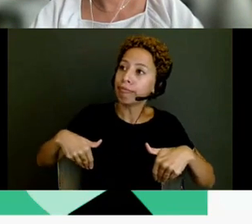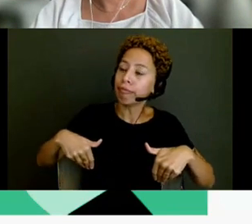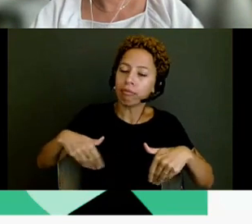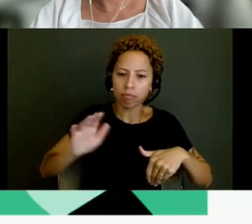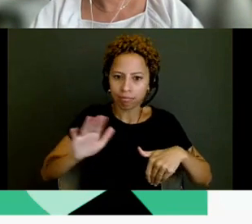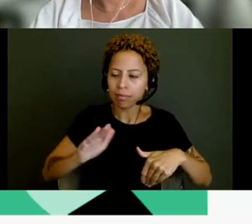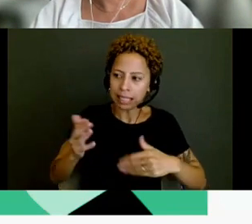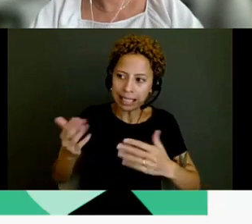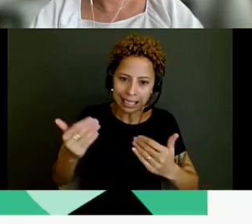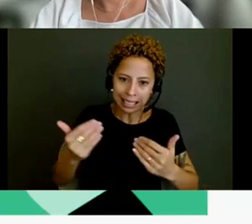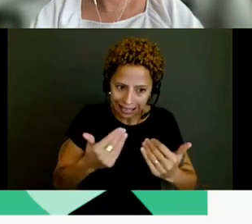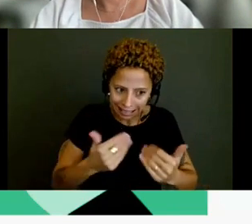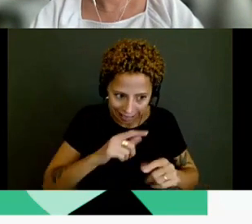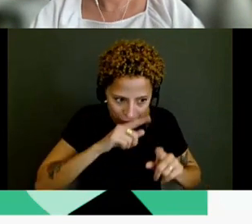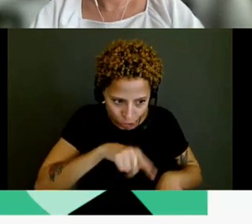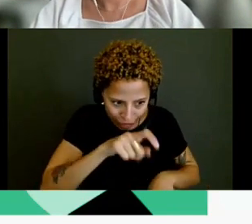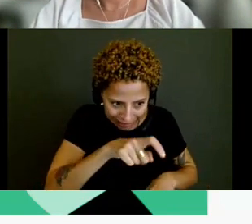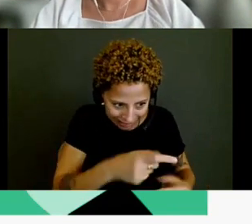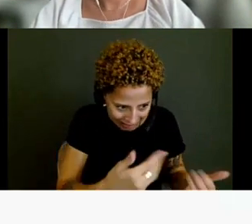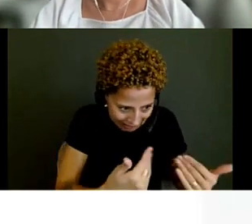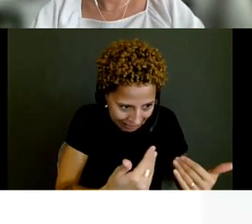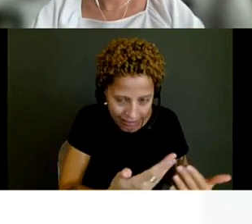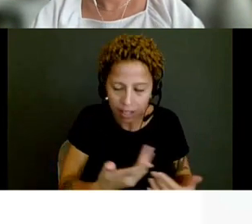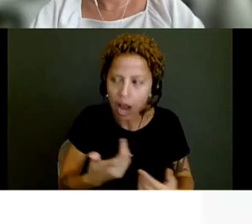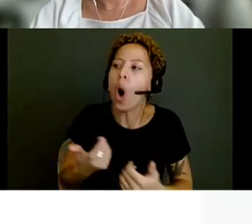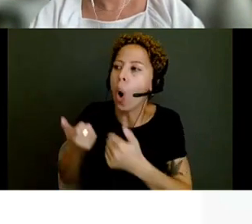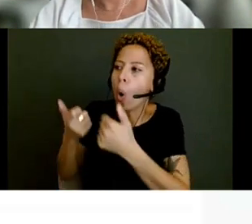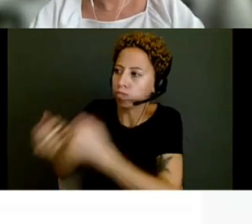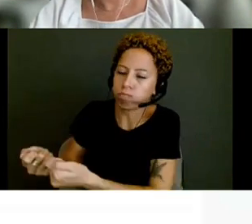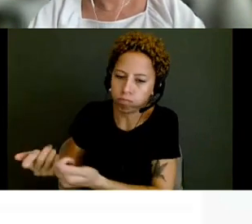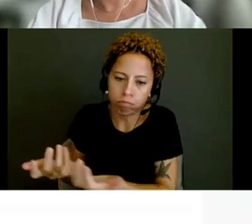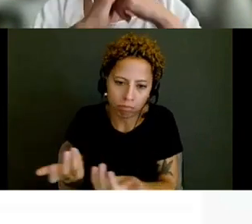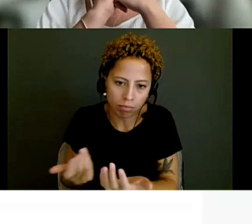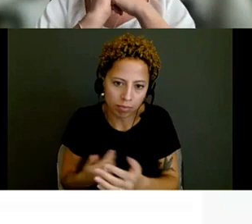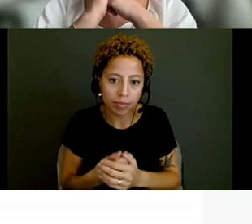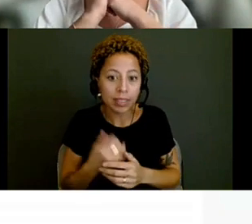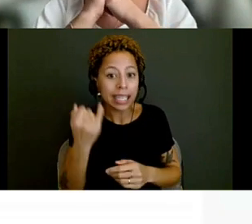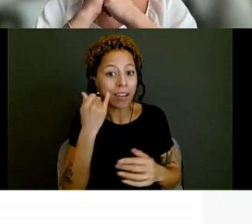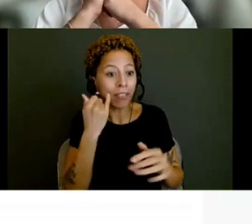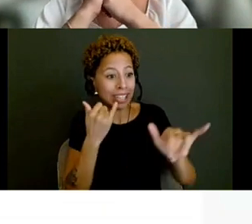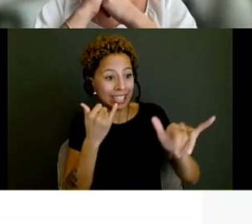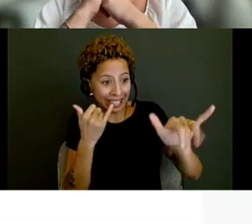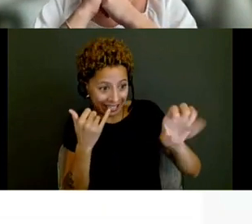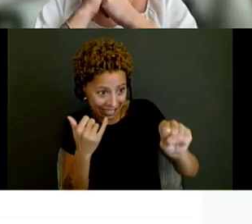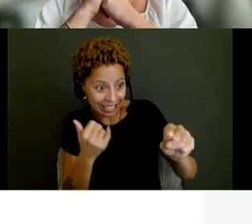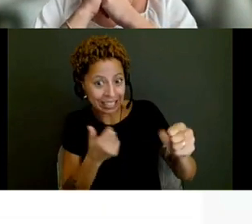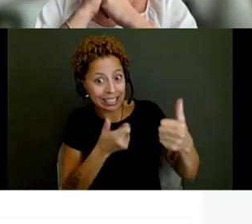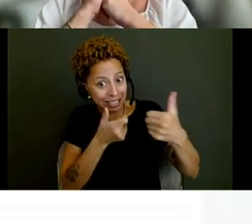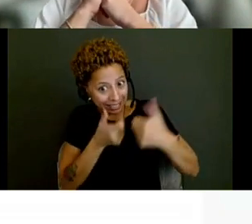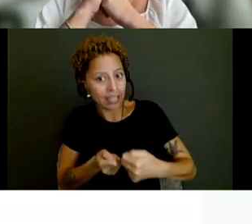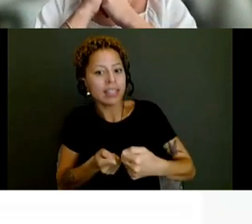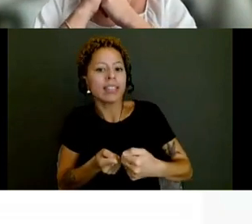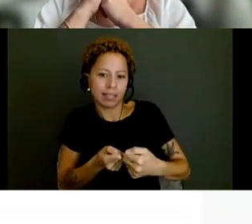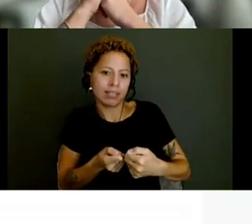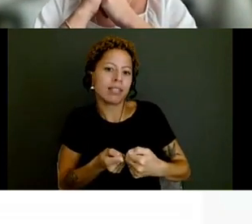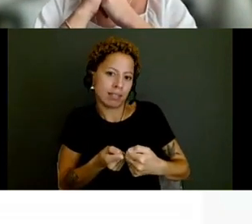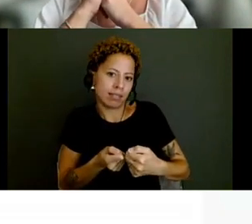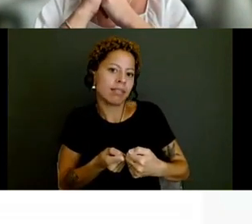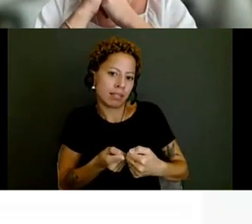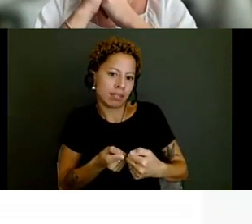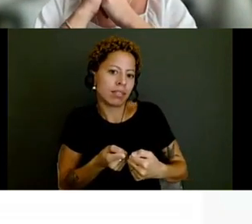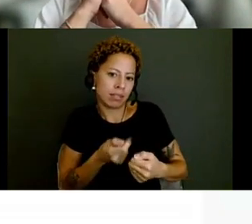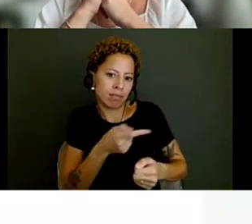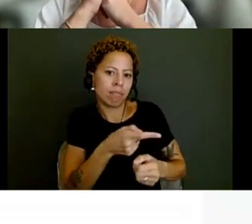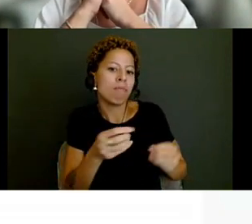to answer. And I do find that if someone says yes, then they have a bit of commitment thing, and they're more likely